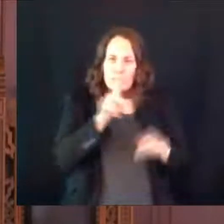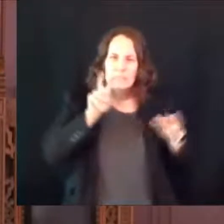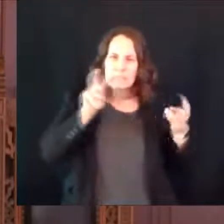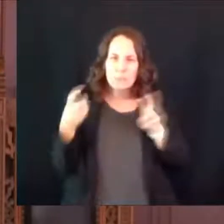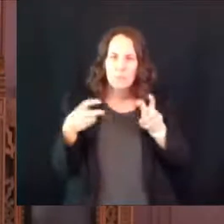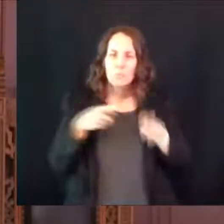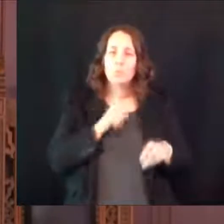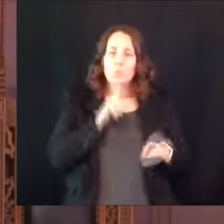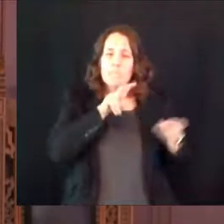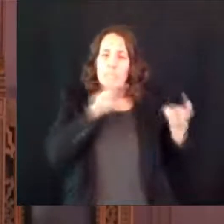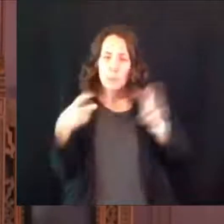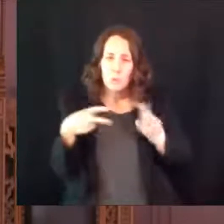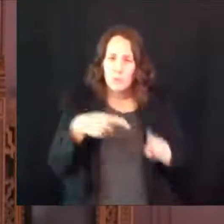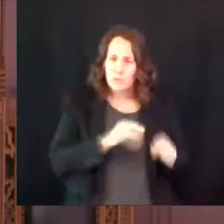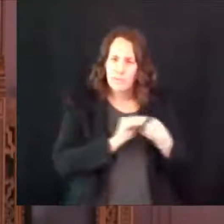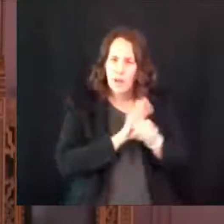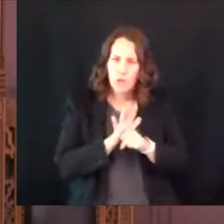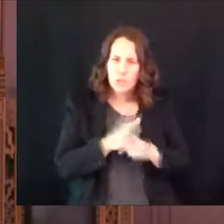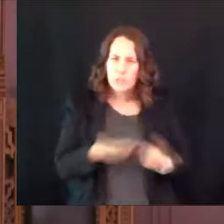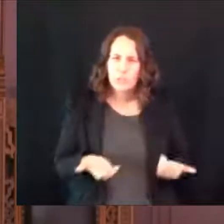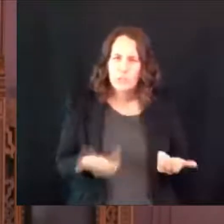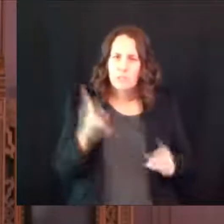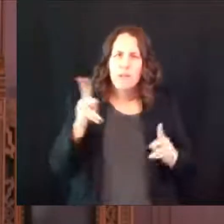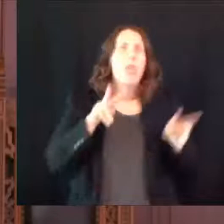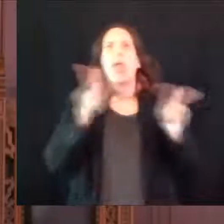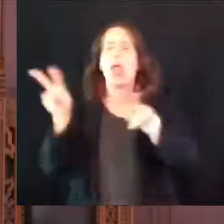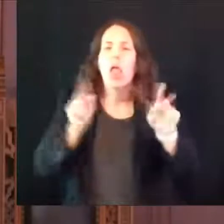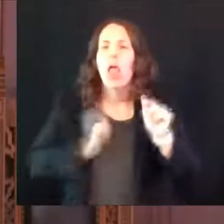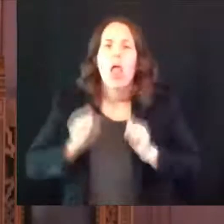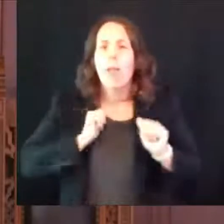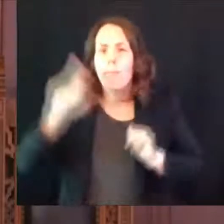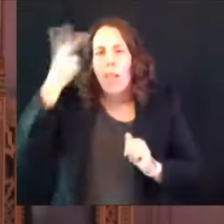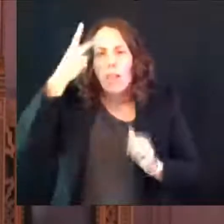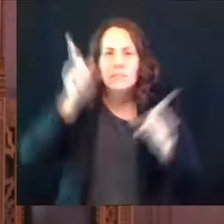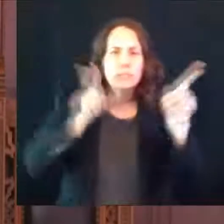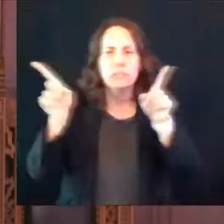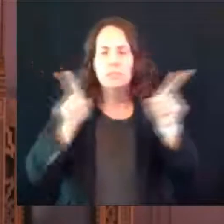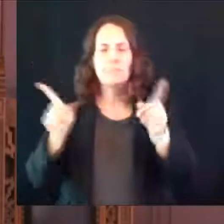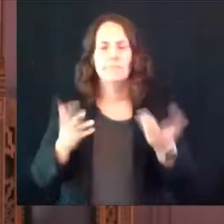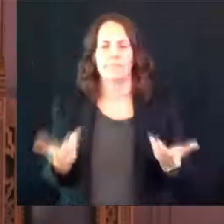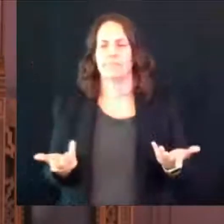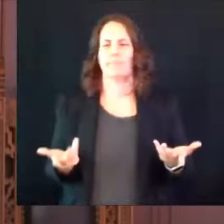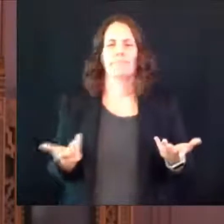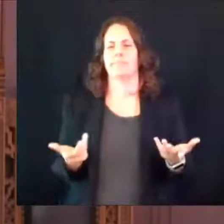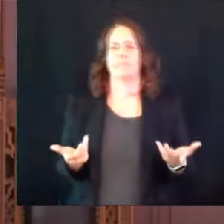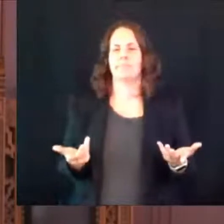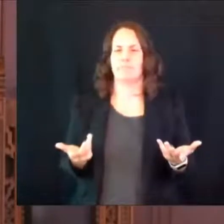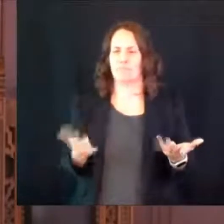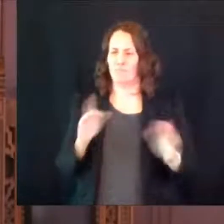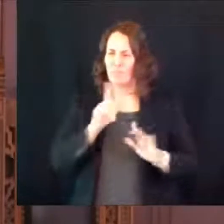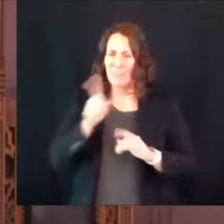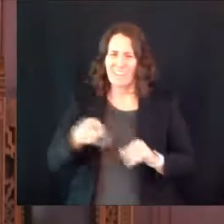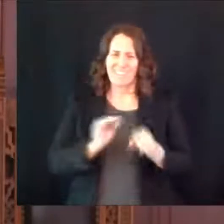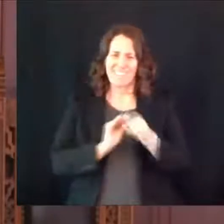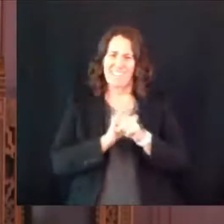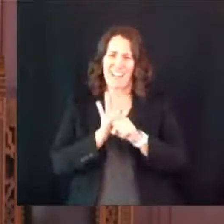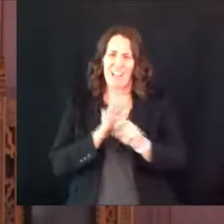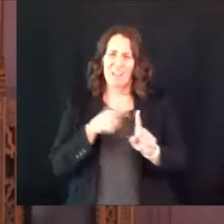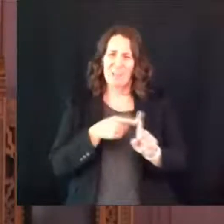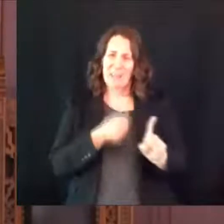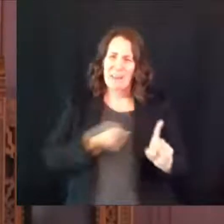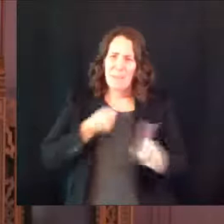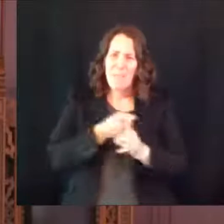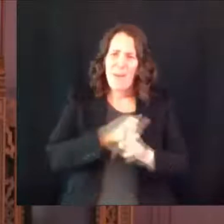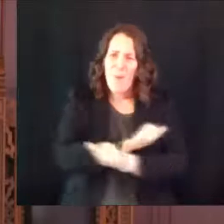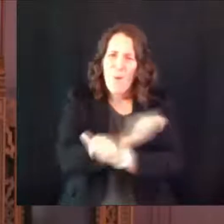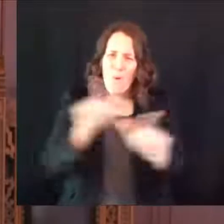in the state from the people of Wisconsin. We do have limiting rules for all sorts of other things. There's